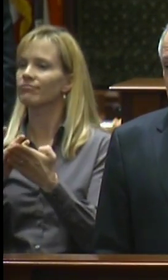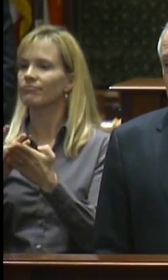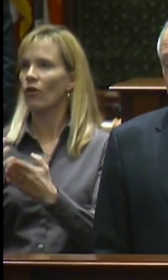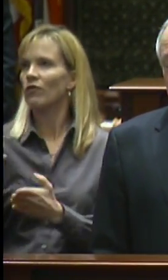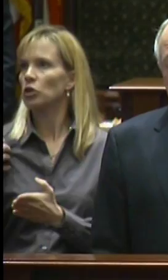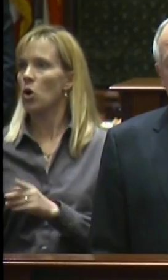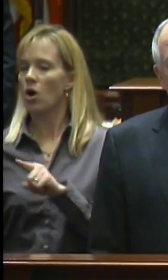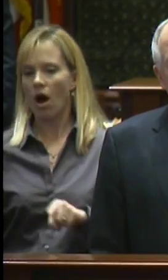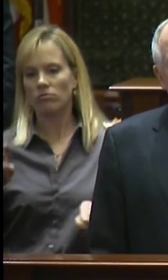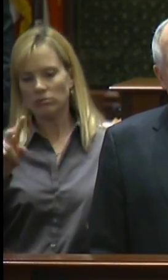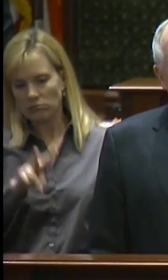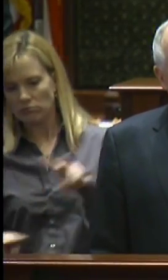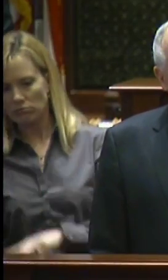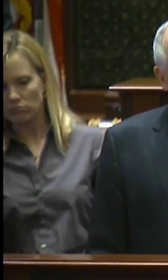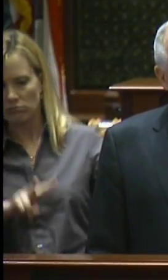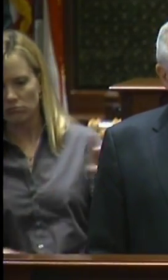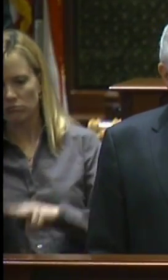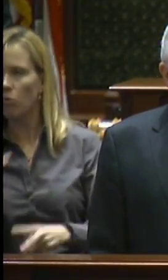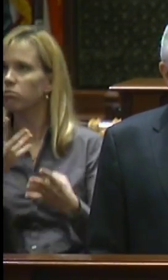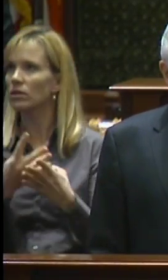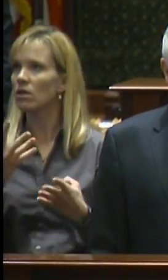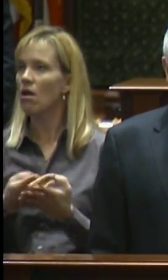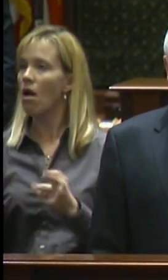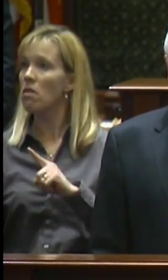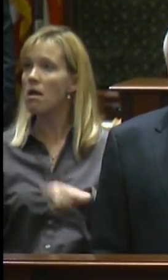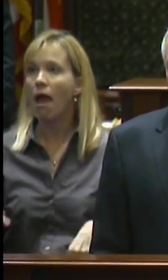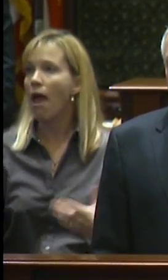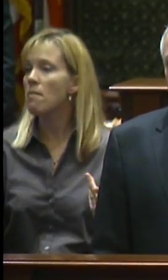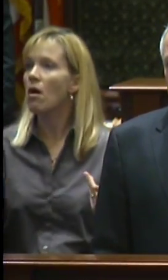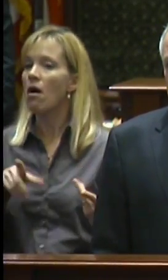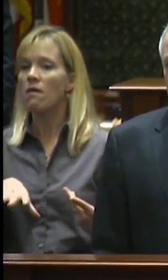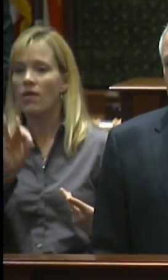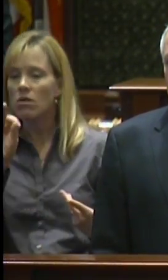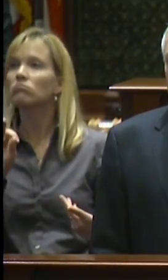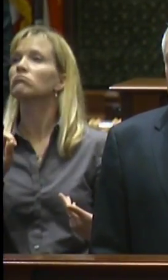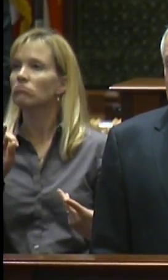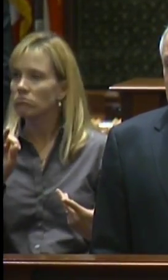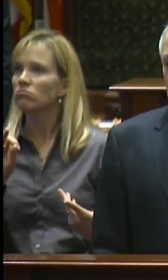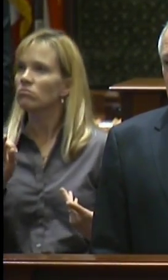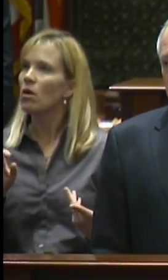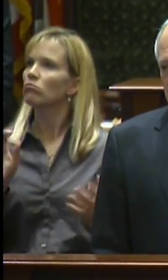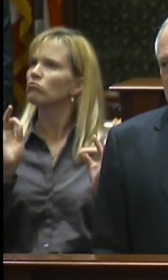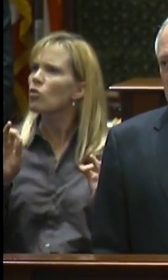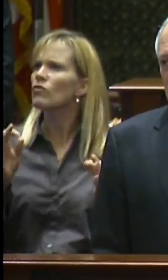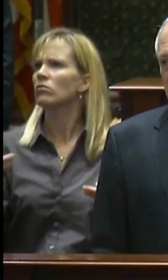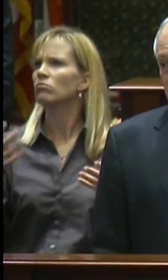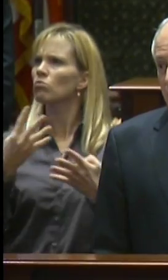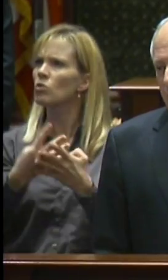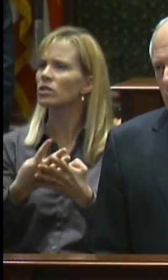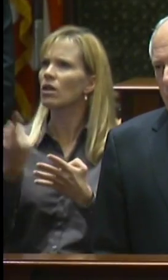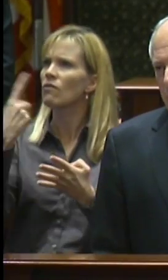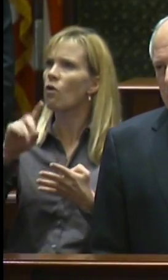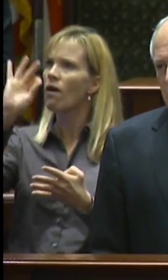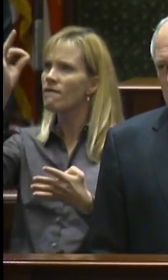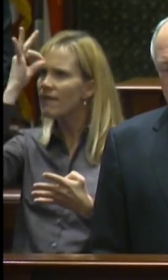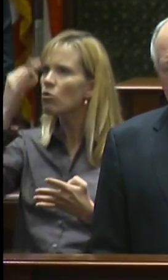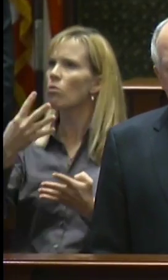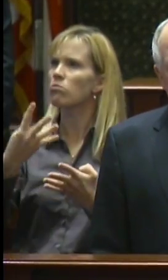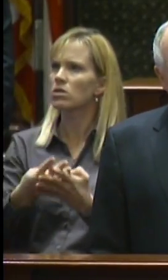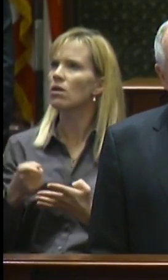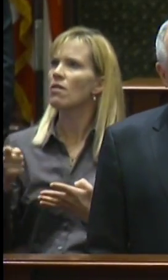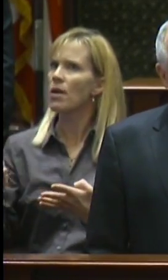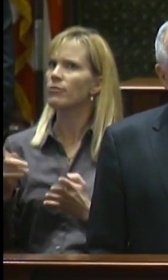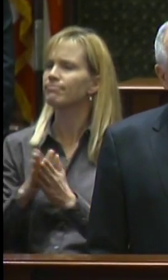to inspect the prison. When they came through here, they found that it was an ideal prison for a federal prison that they